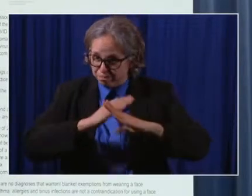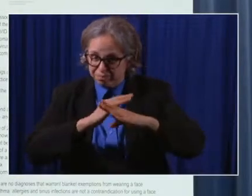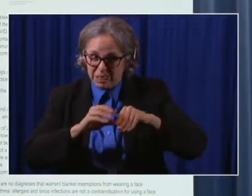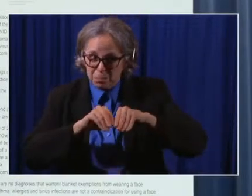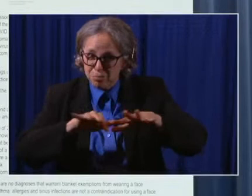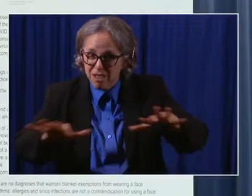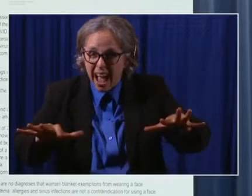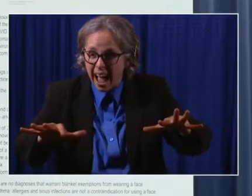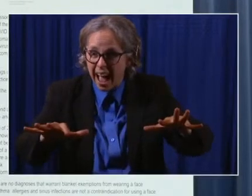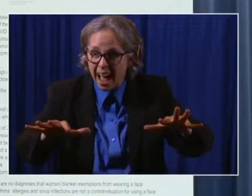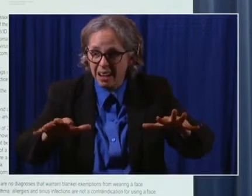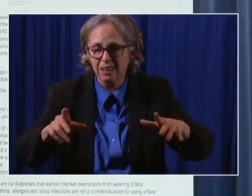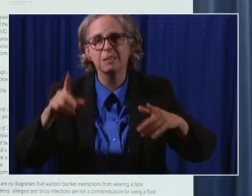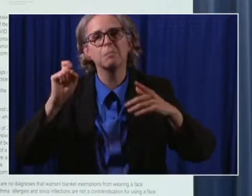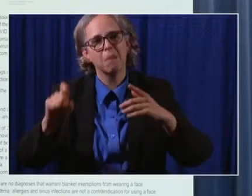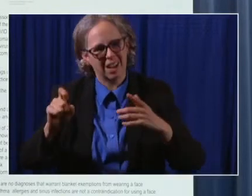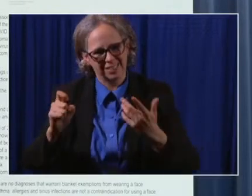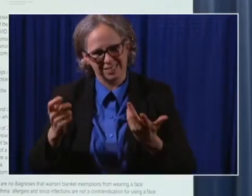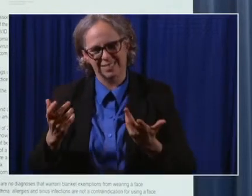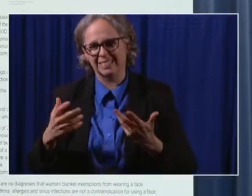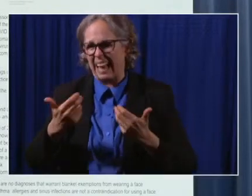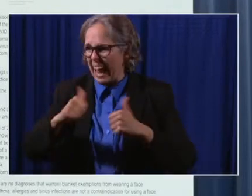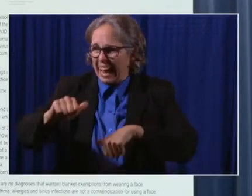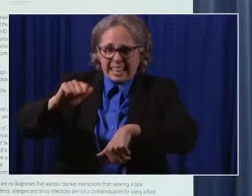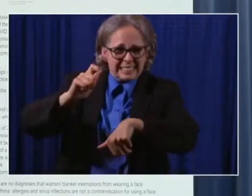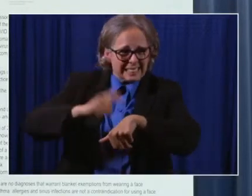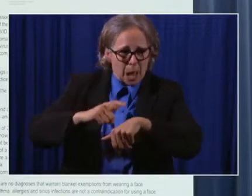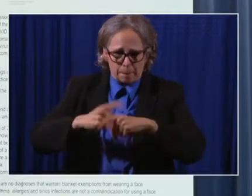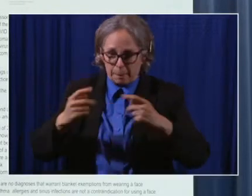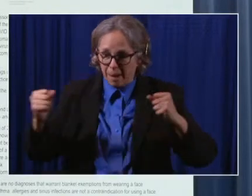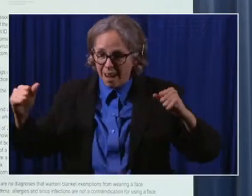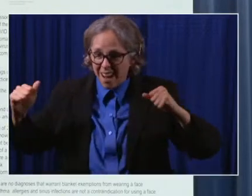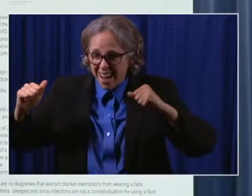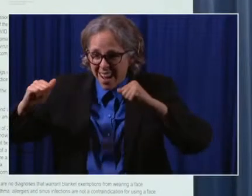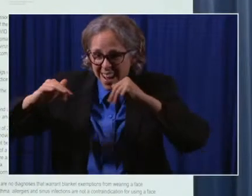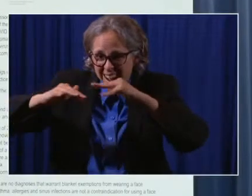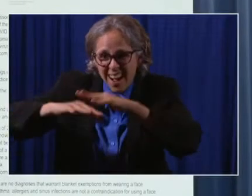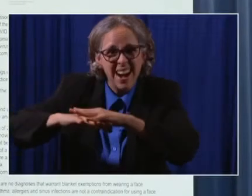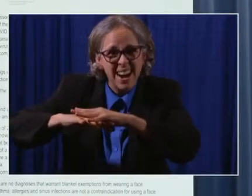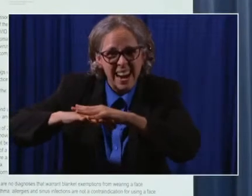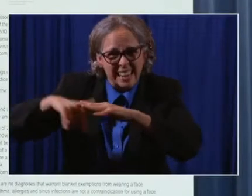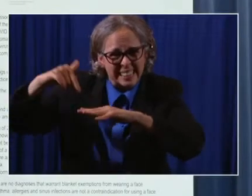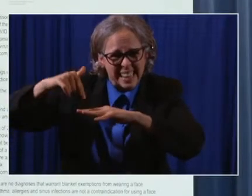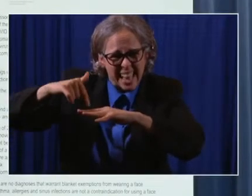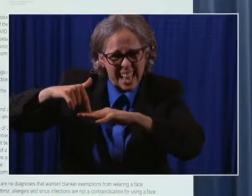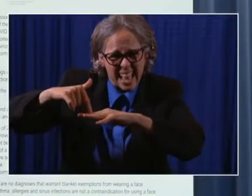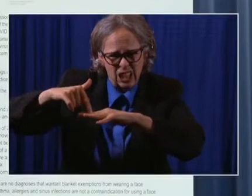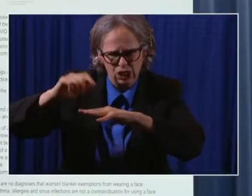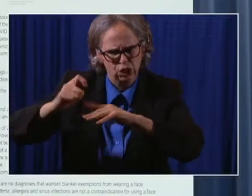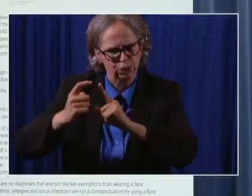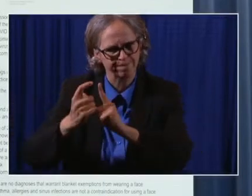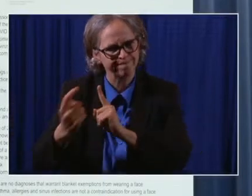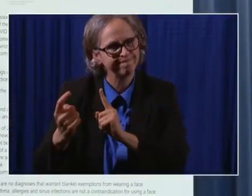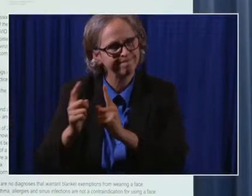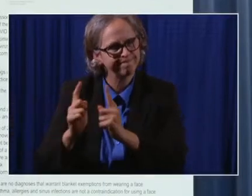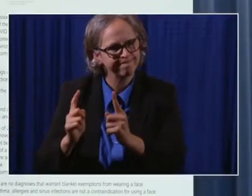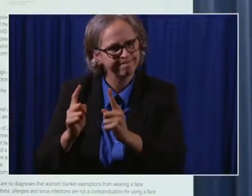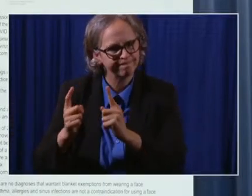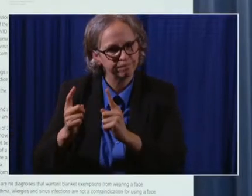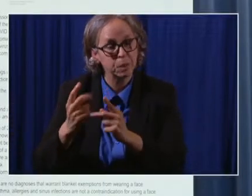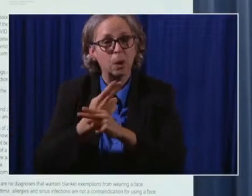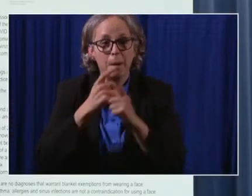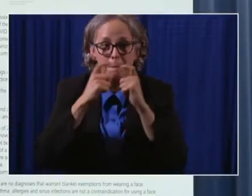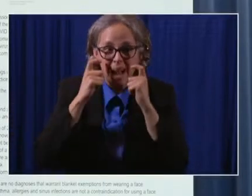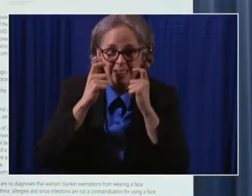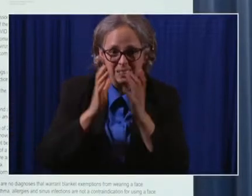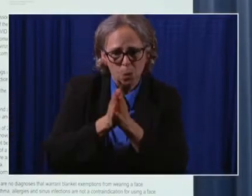anytime people get together, including for religious services, that everyone wear masks, practice social distancing, wash their hands,